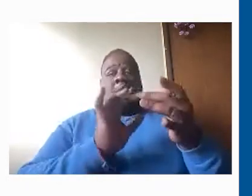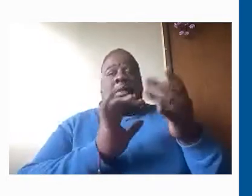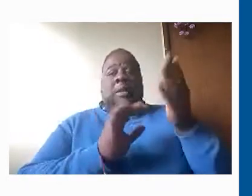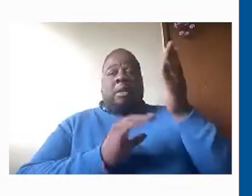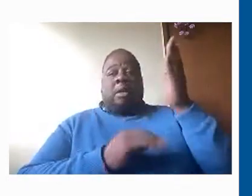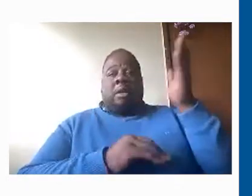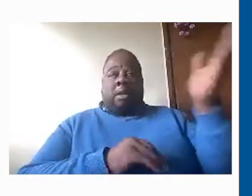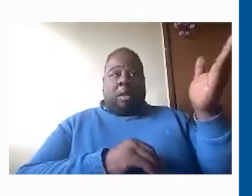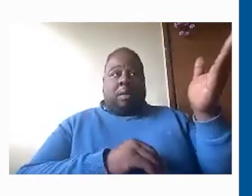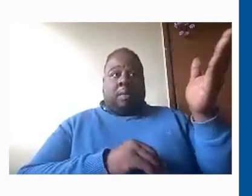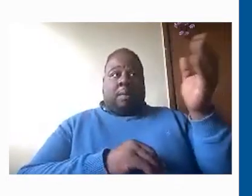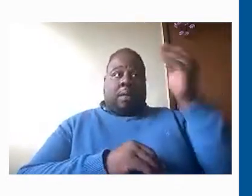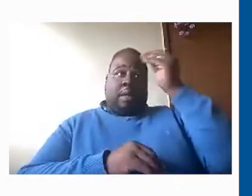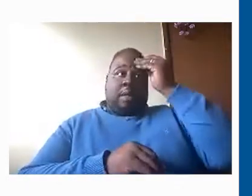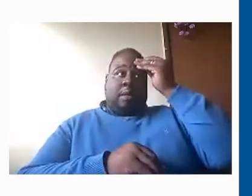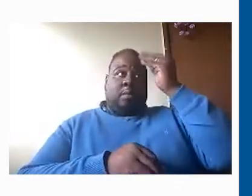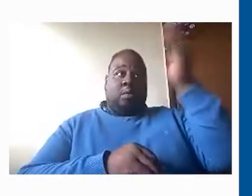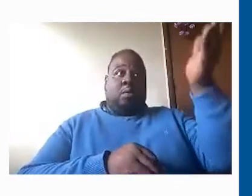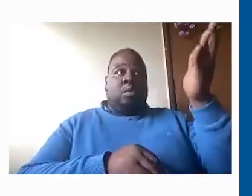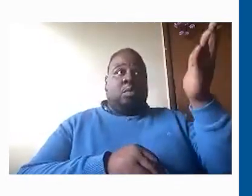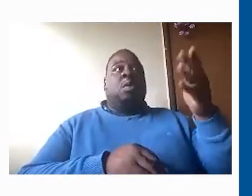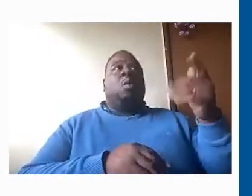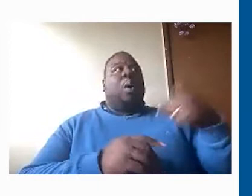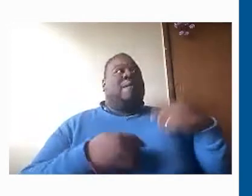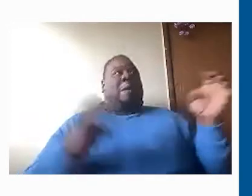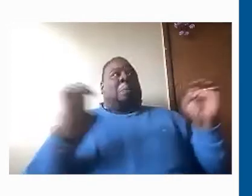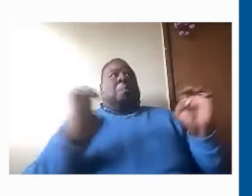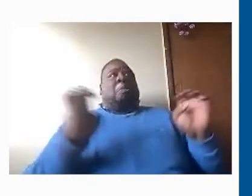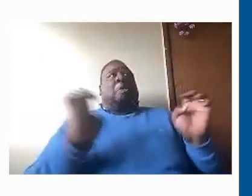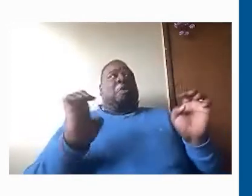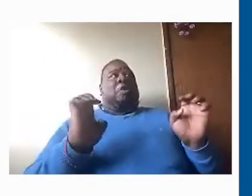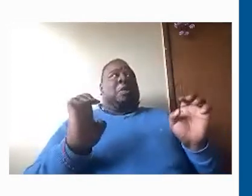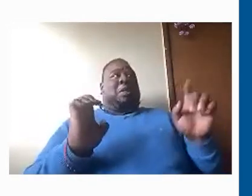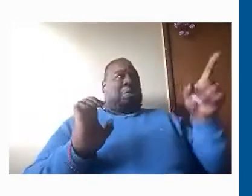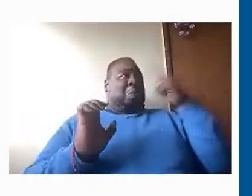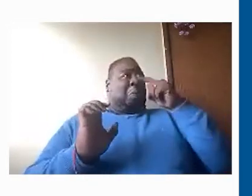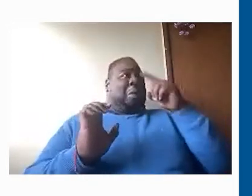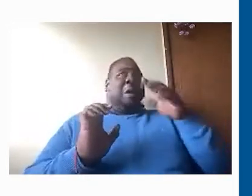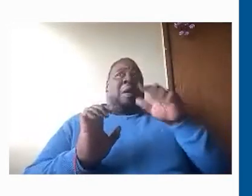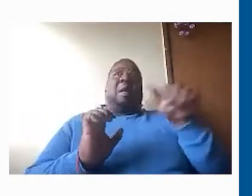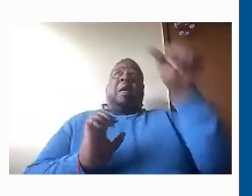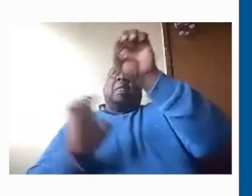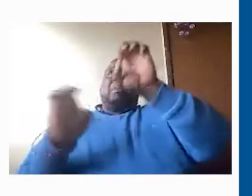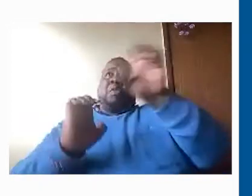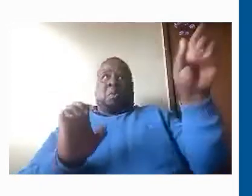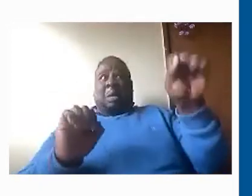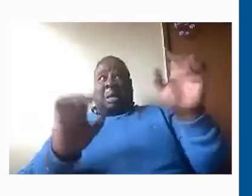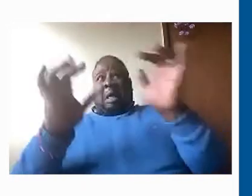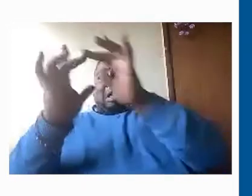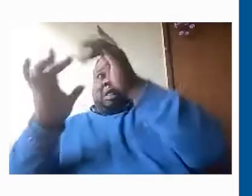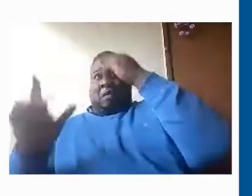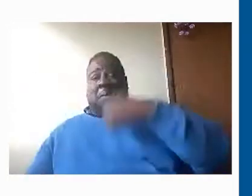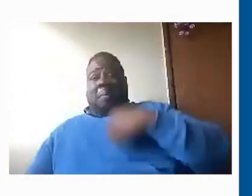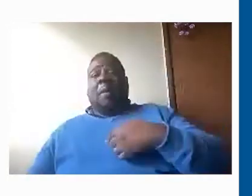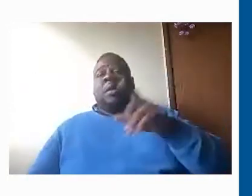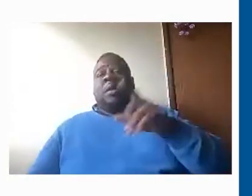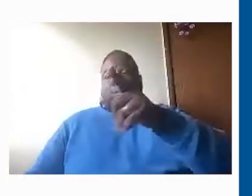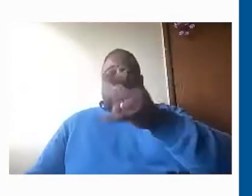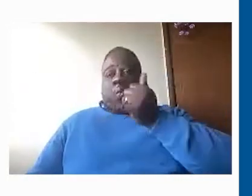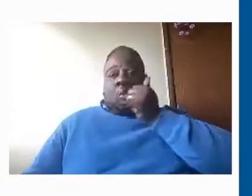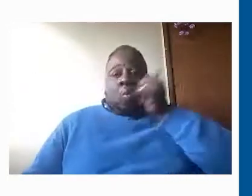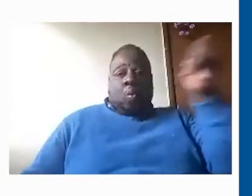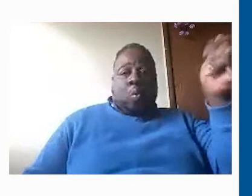contacts in the city to let them know that you are okay, you're safe. So it's almost like a game of playing telephone, relaying